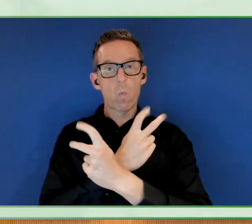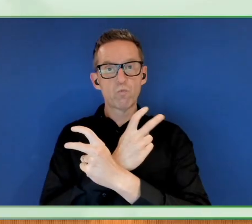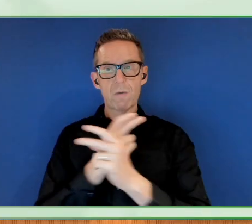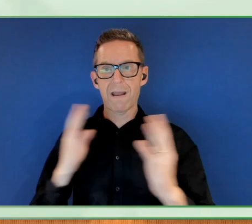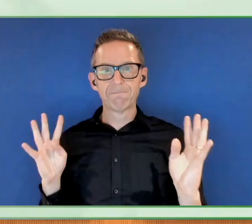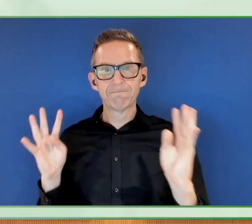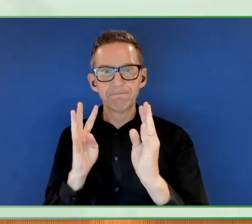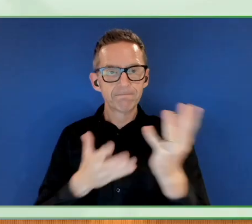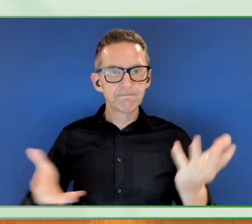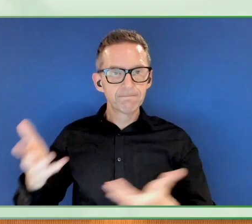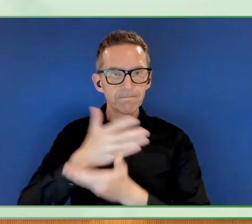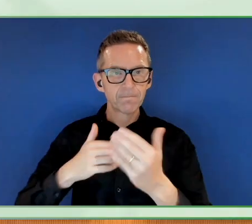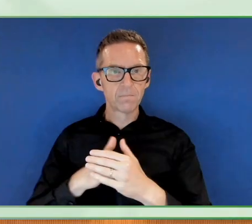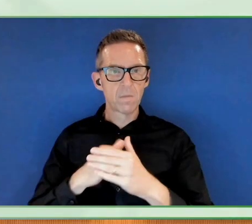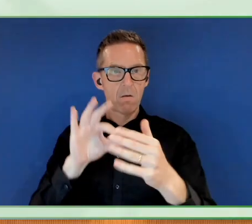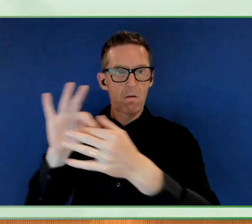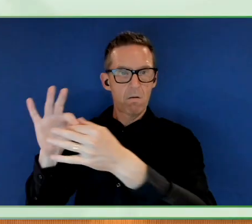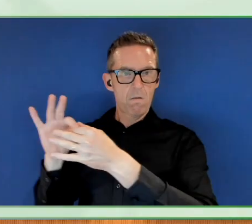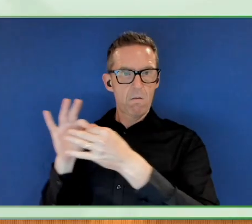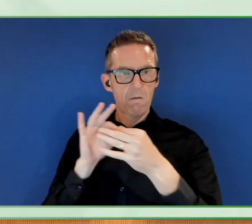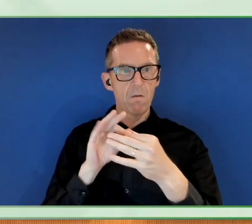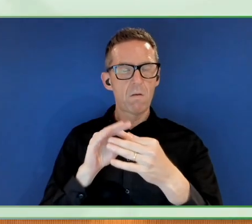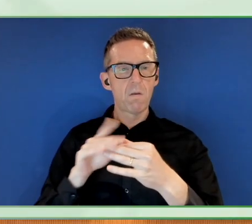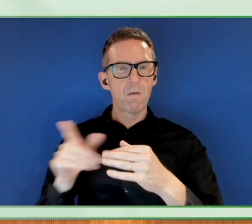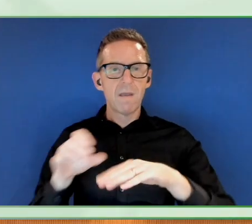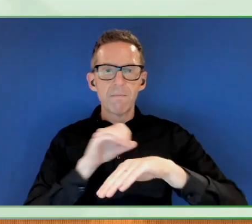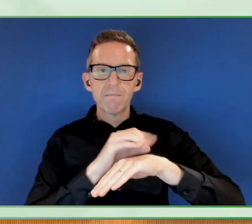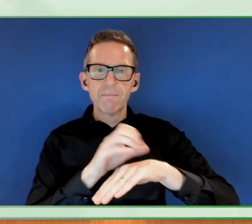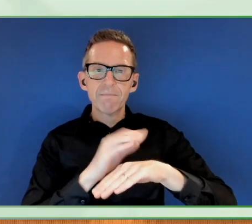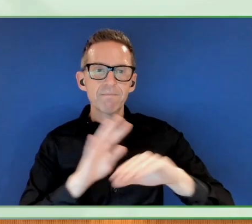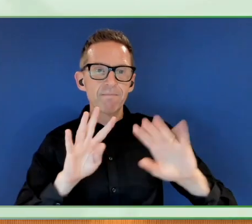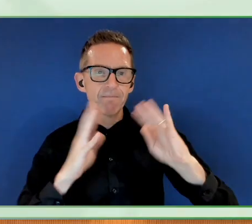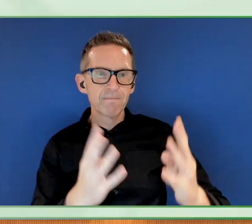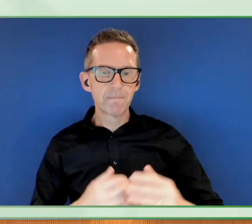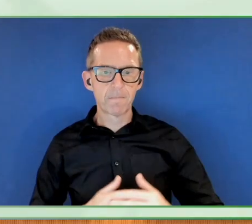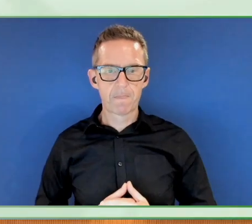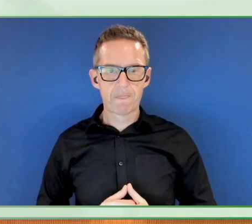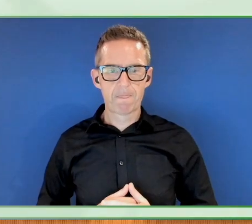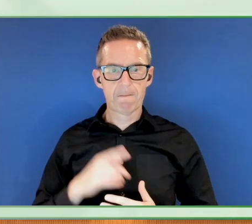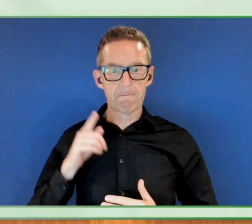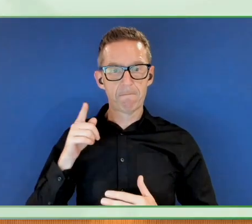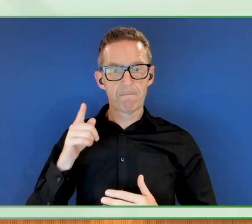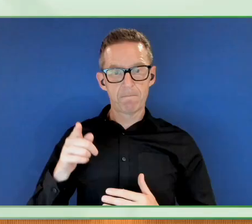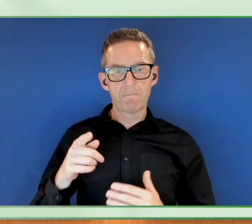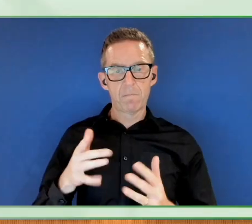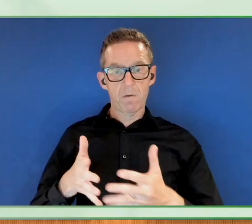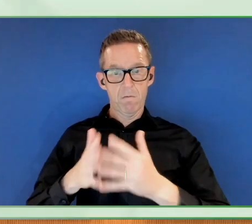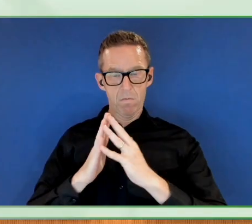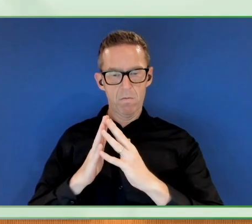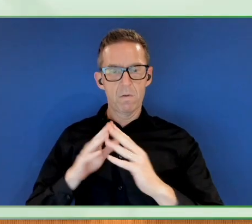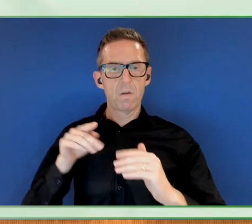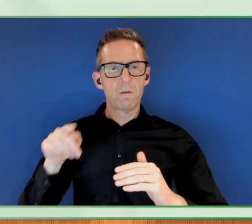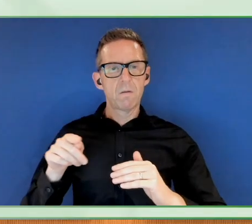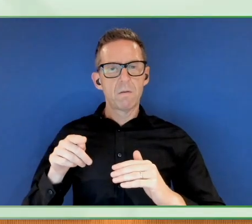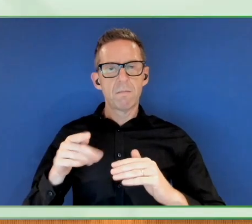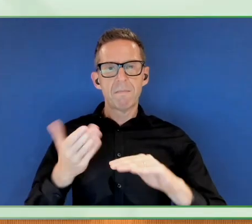competences. Access Austria was the initiator and processing body. TÜV Austria is a leading expert for information security